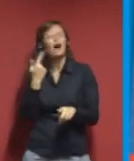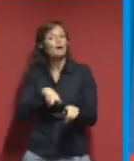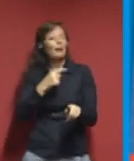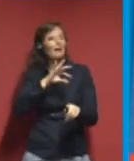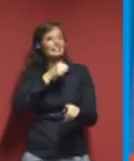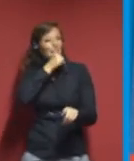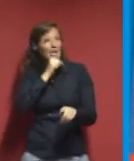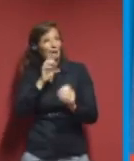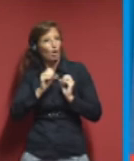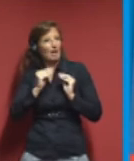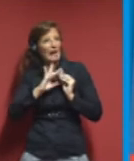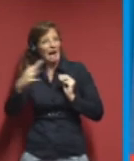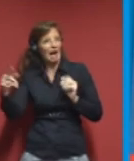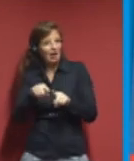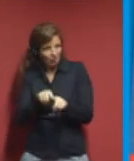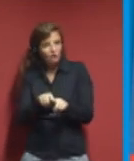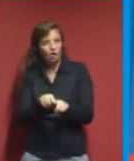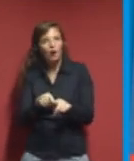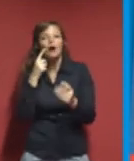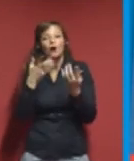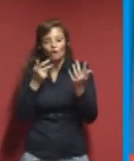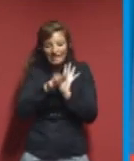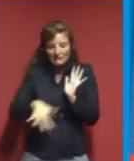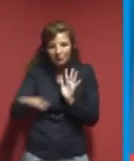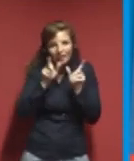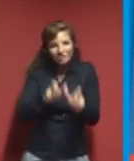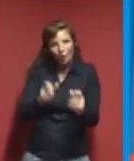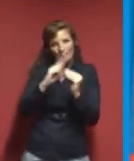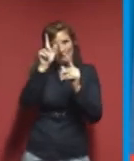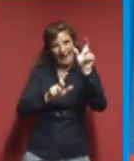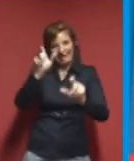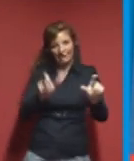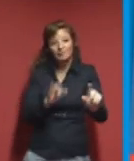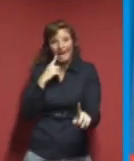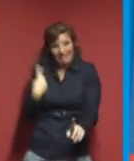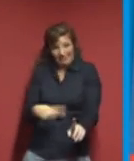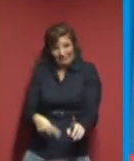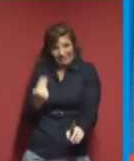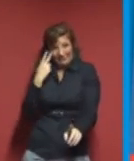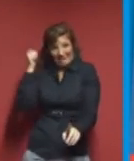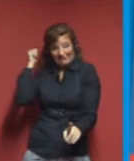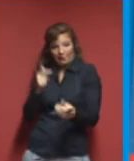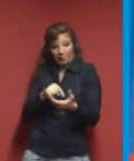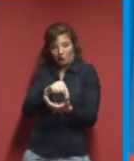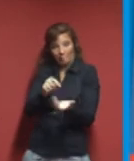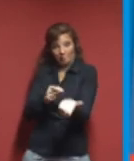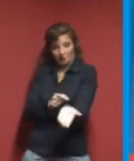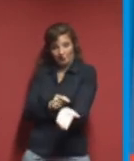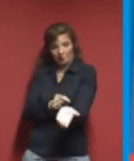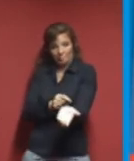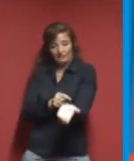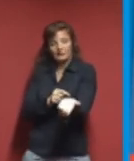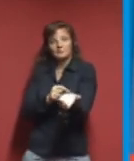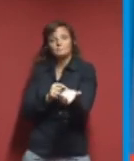people in maker spaces and these kind of technologies together. This is a Geiger counter with a GPS unit in it. A hackerspace in Los Angeles